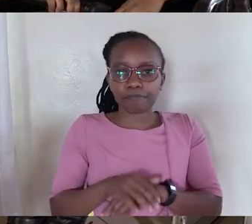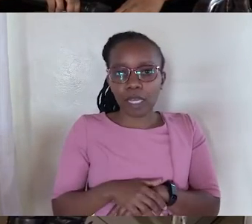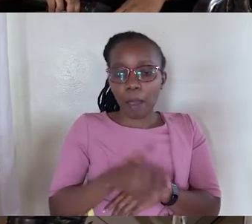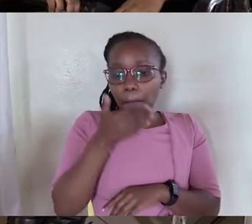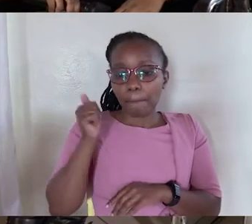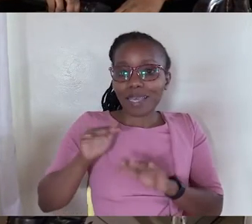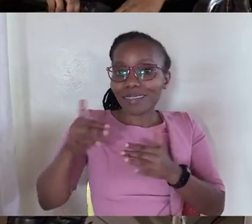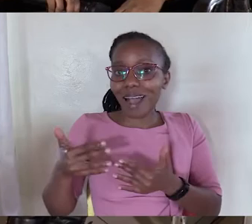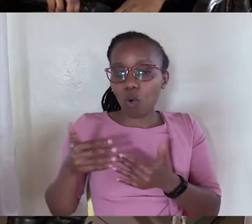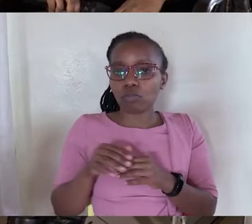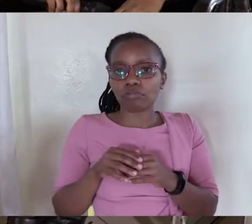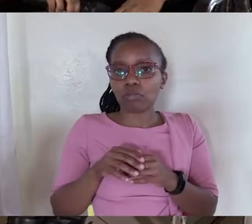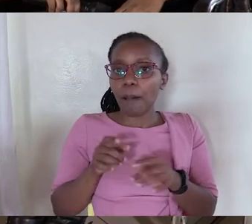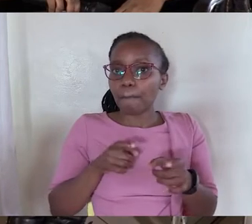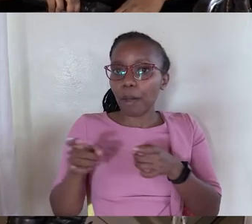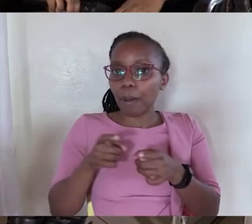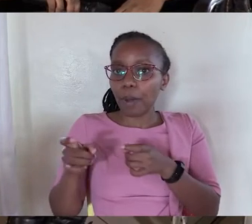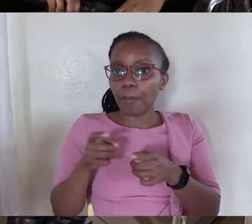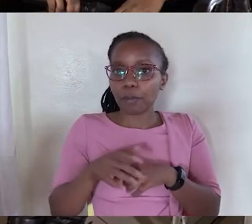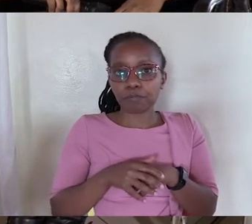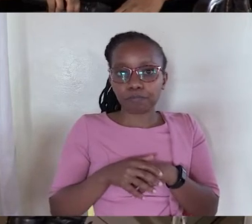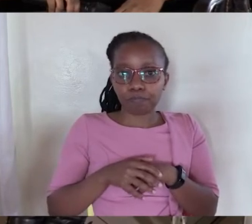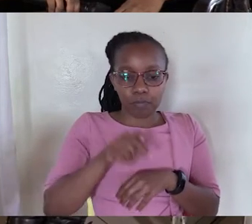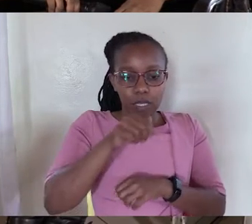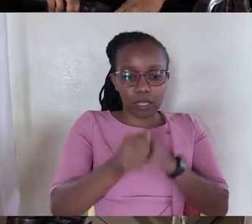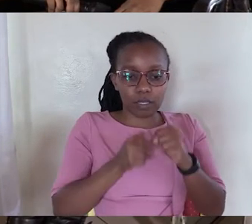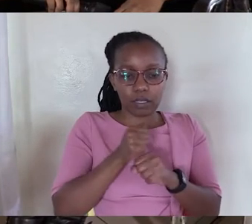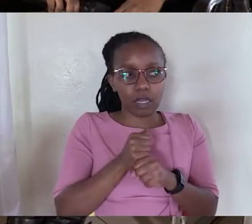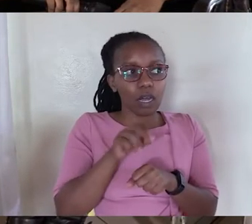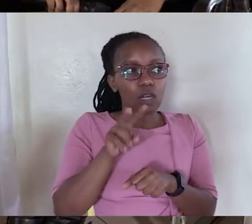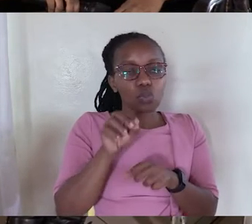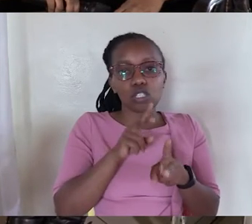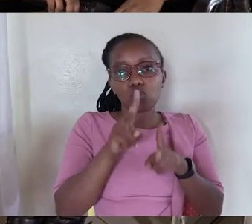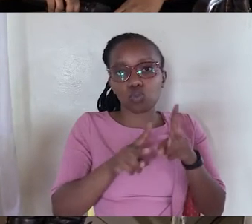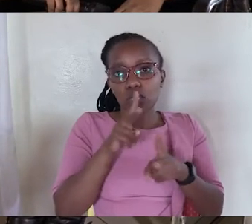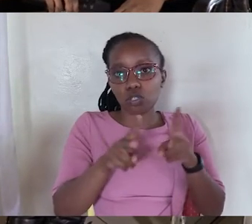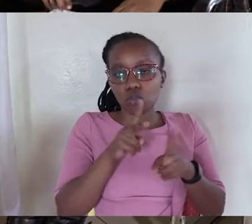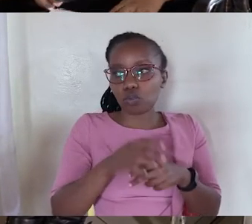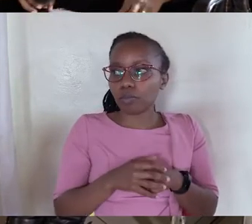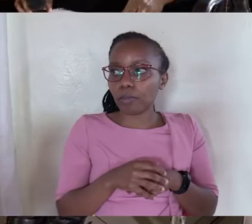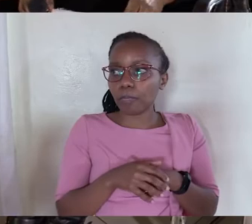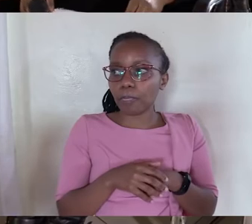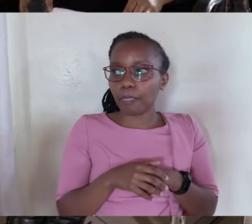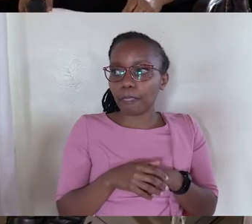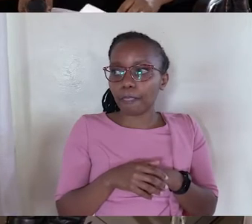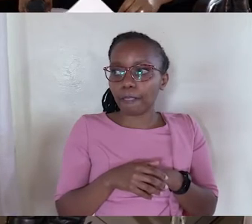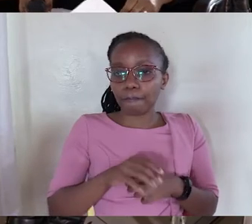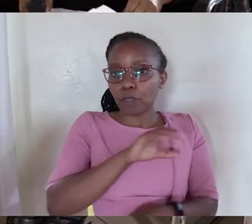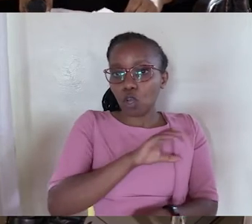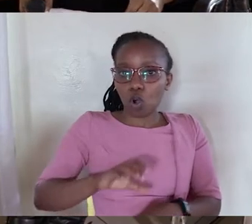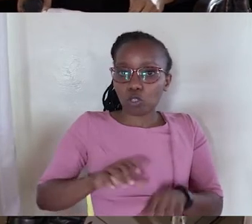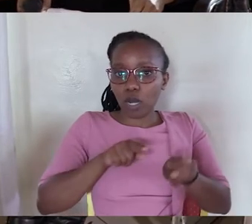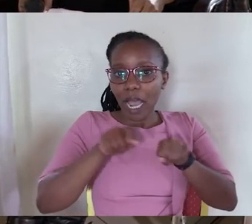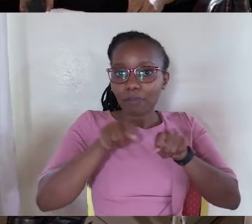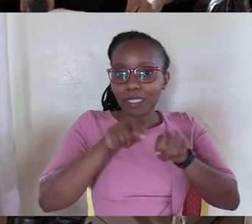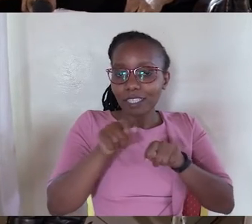that they can mitigate that by the year, this specific year of 2022. I also note that the Commission on Administrative